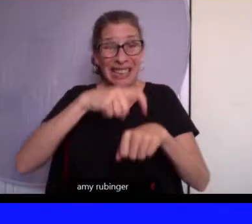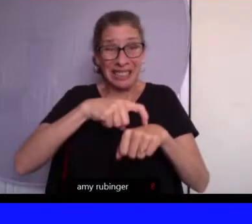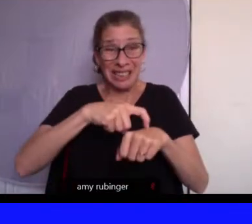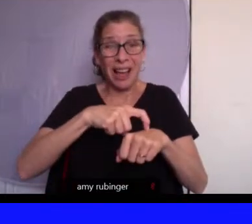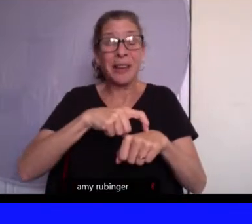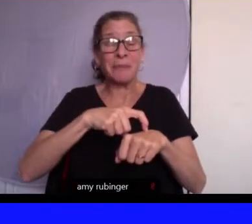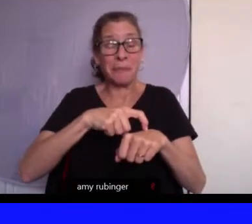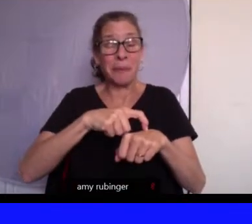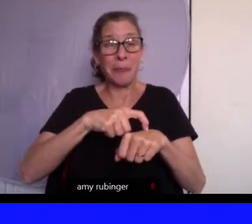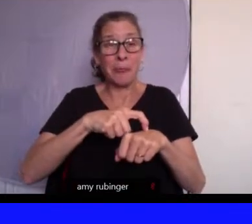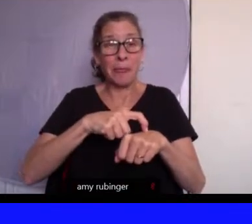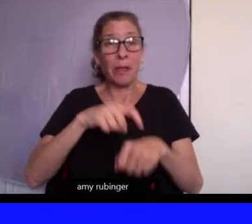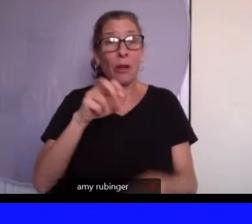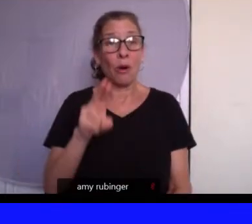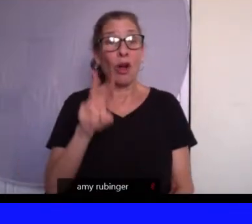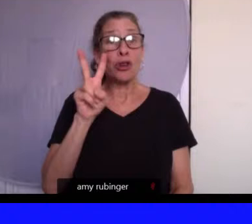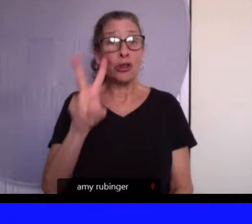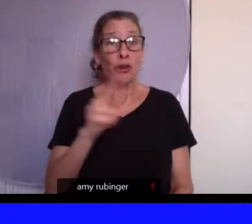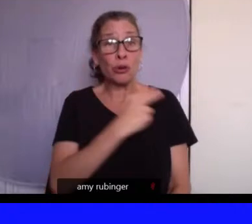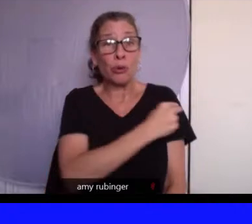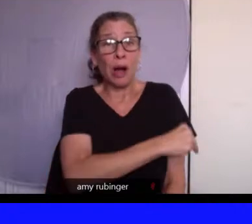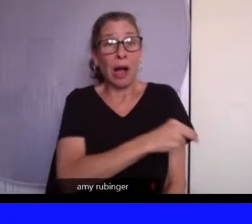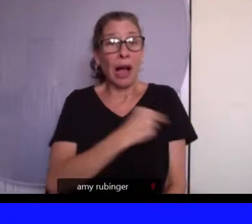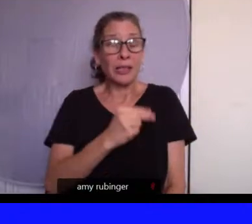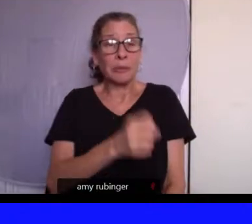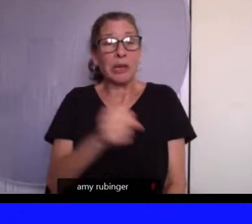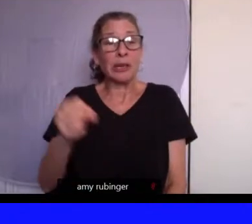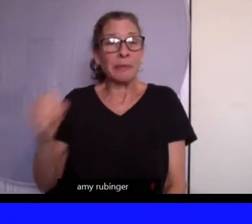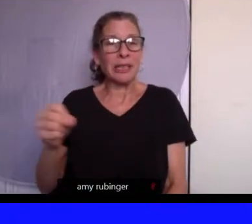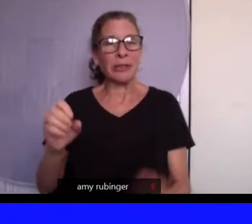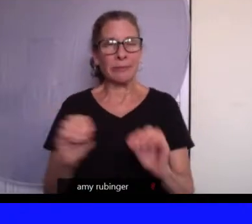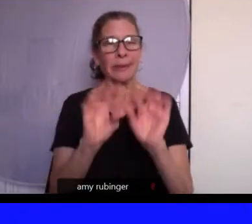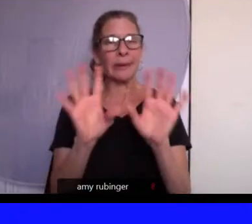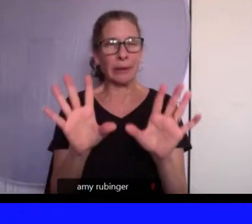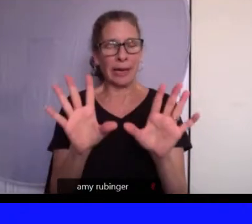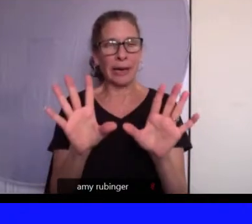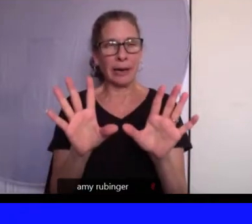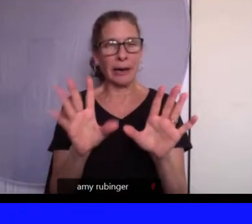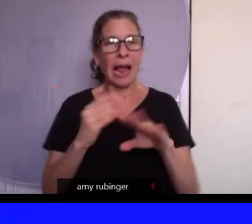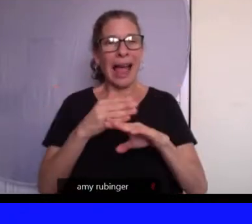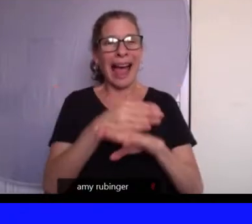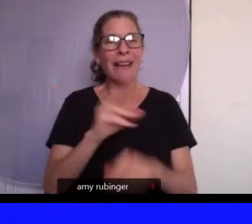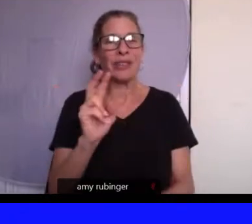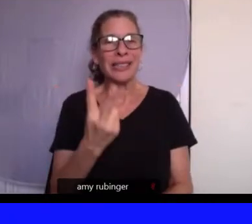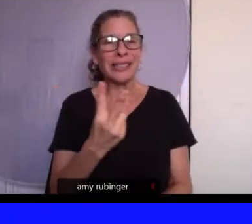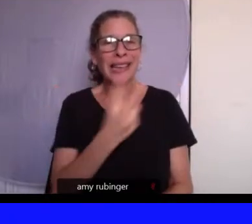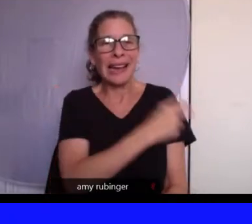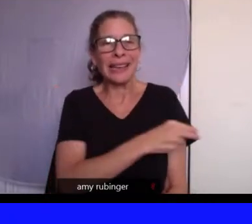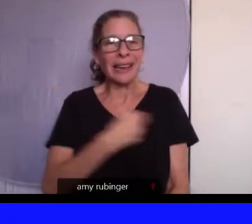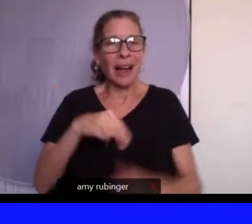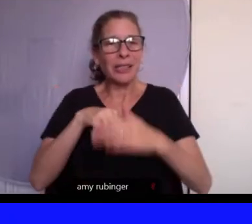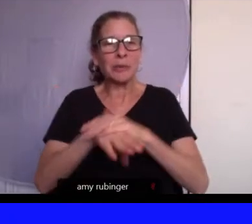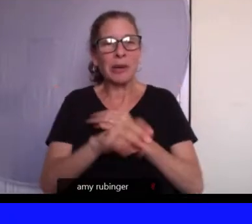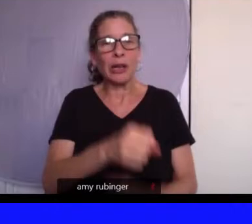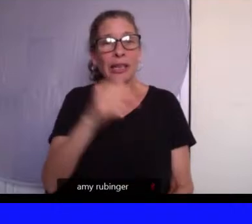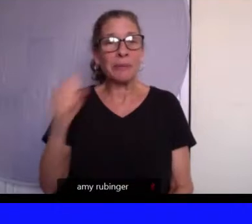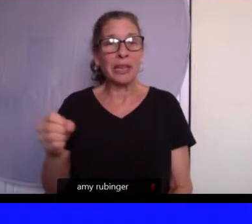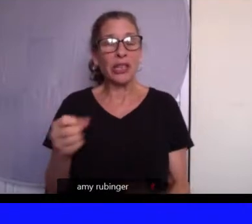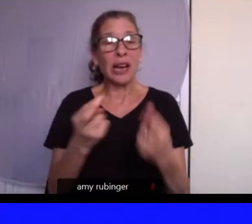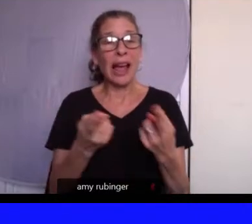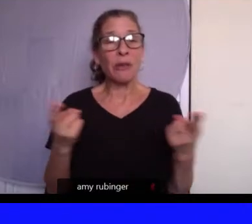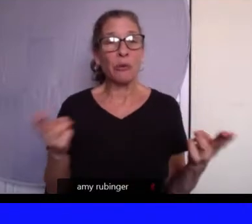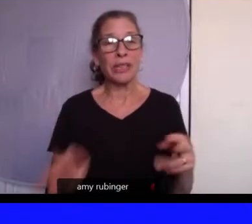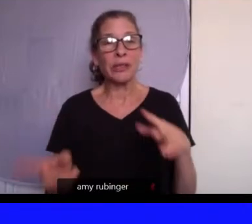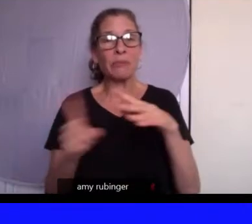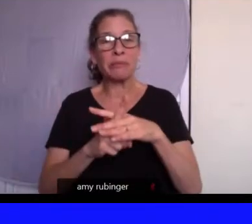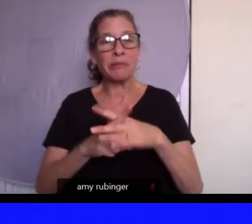Yeah, I just actually a couple of things. One relates to in the appendix that you had sent, and